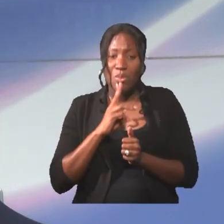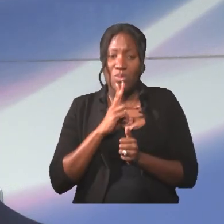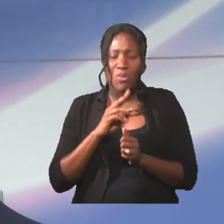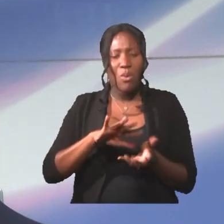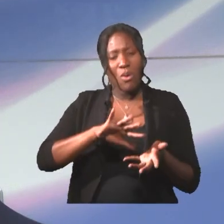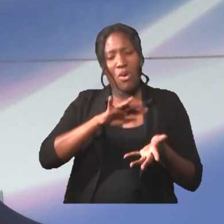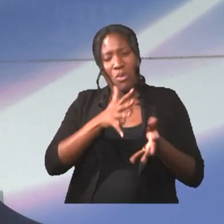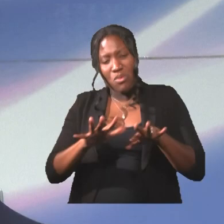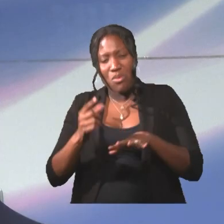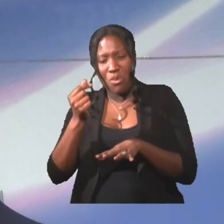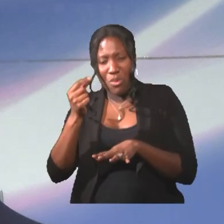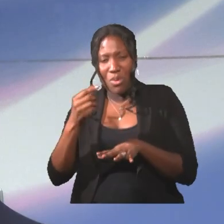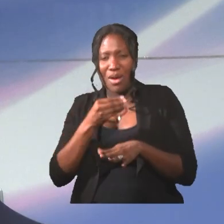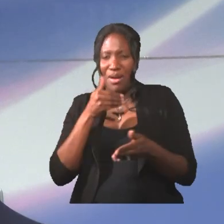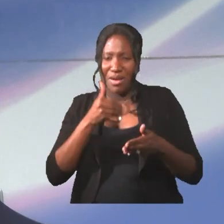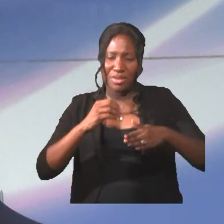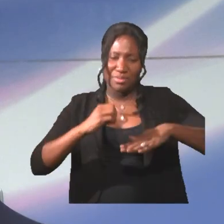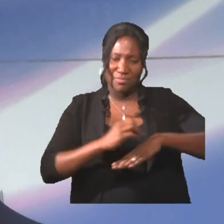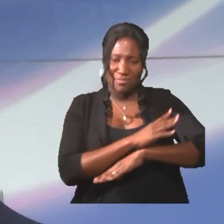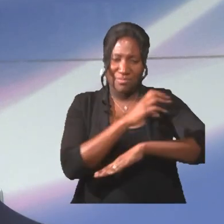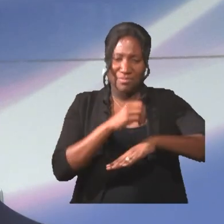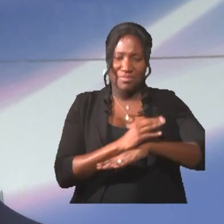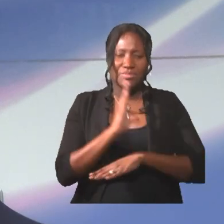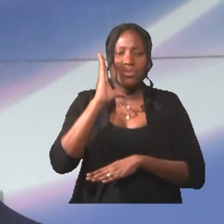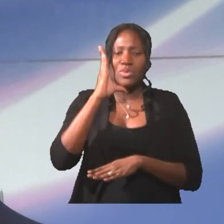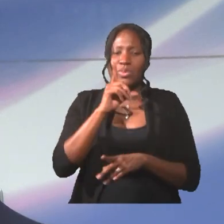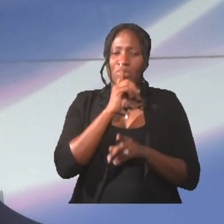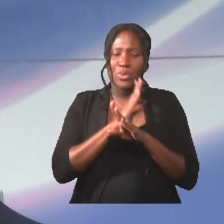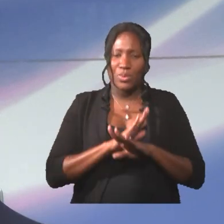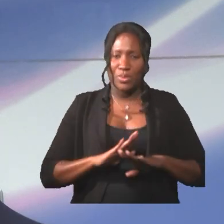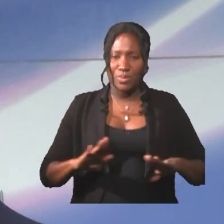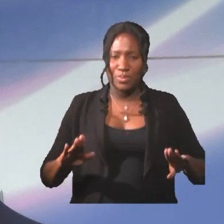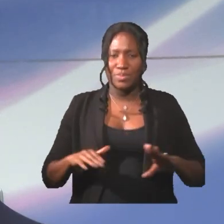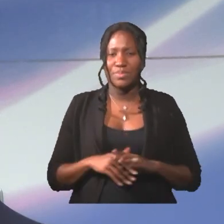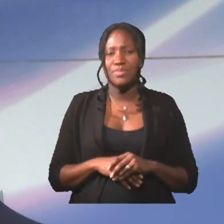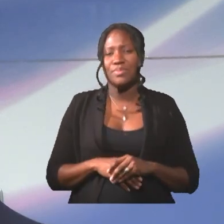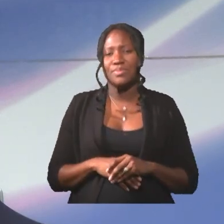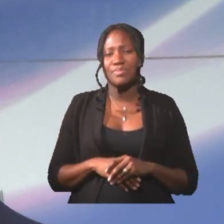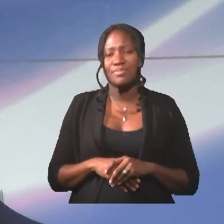to 1.5 meters in open waters and less than 1 meter in sheltered areas.